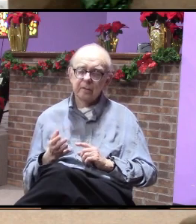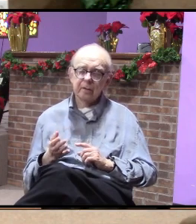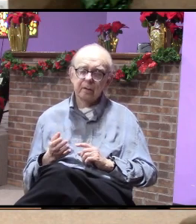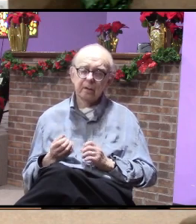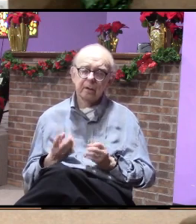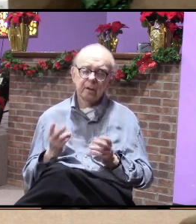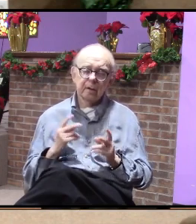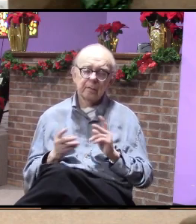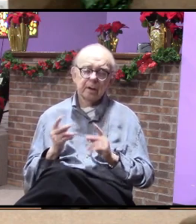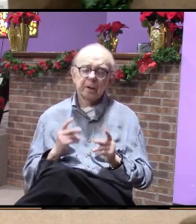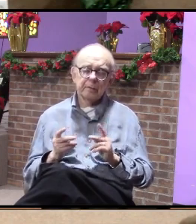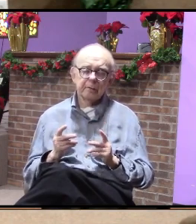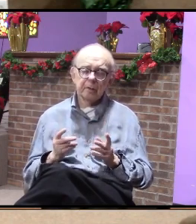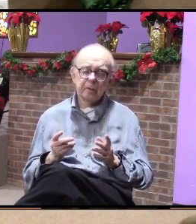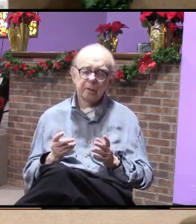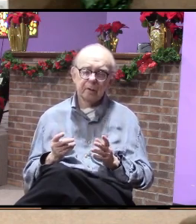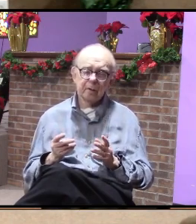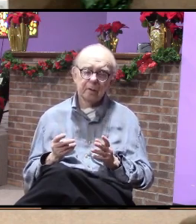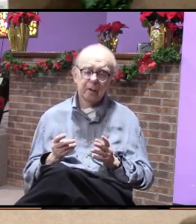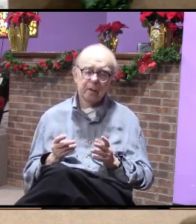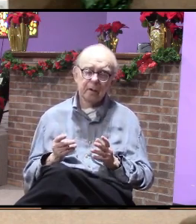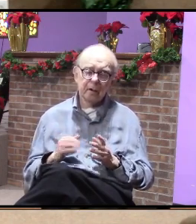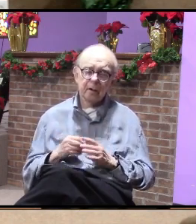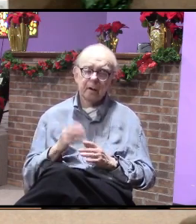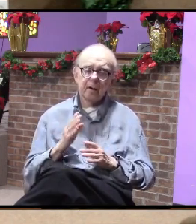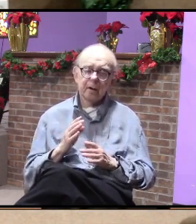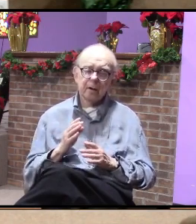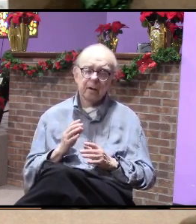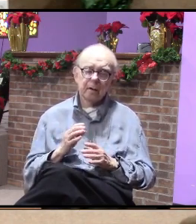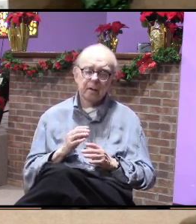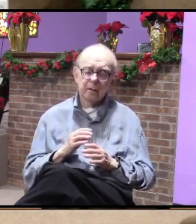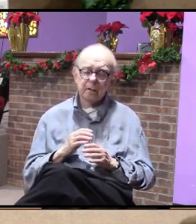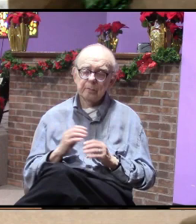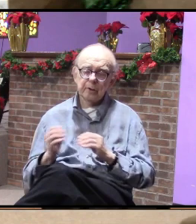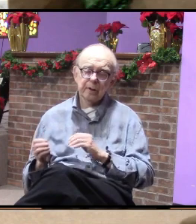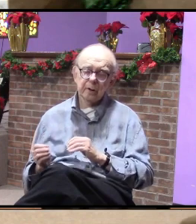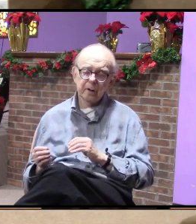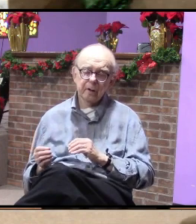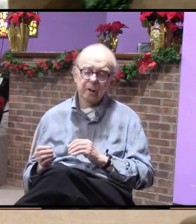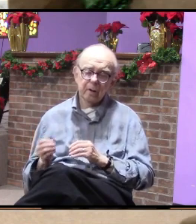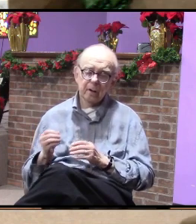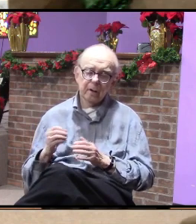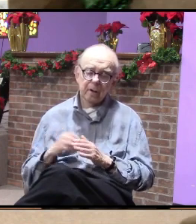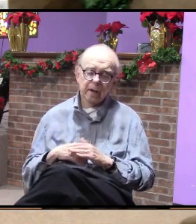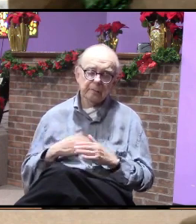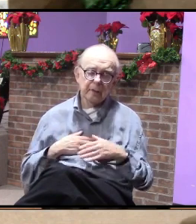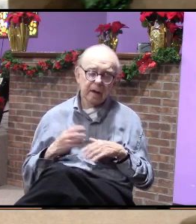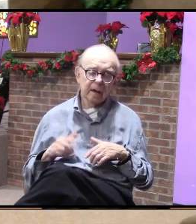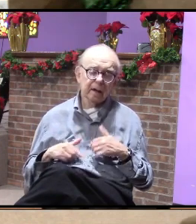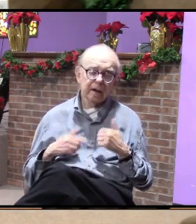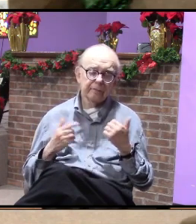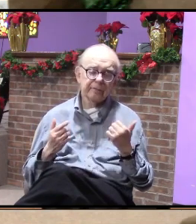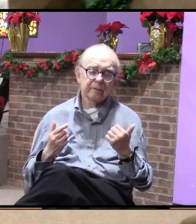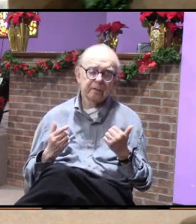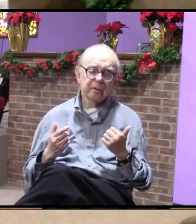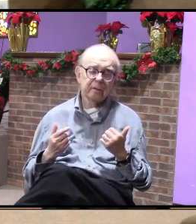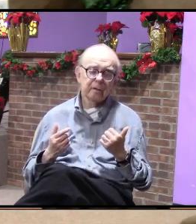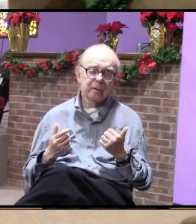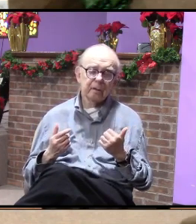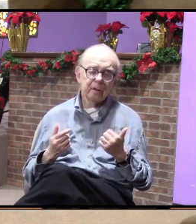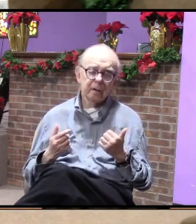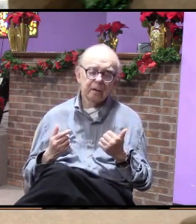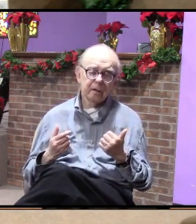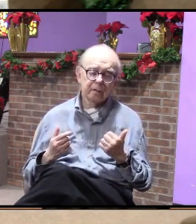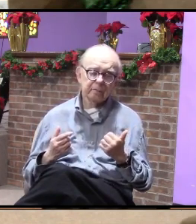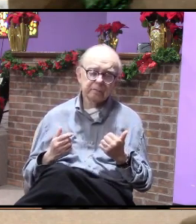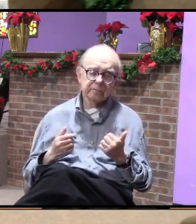how many people that God just is putting in my life. And